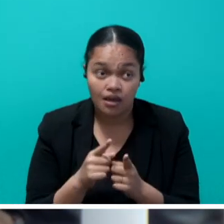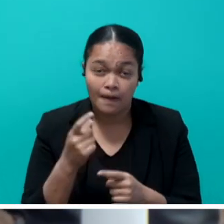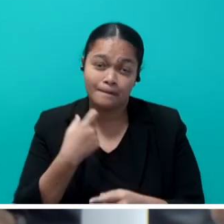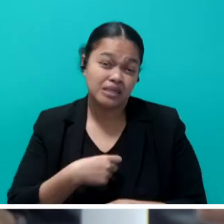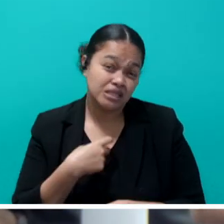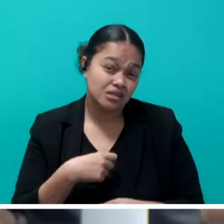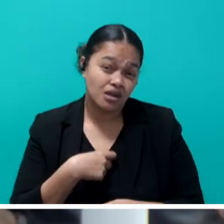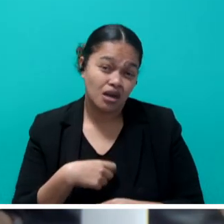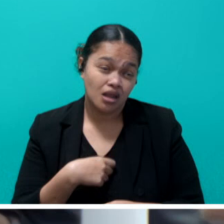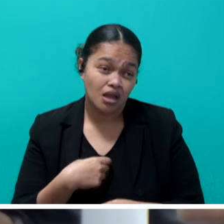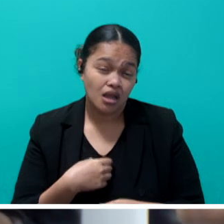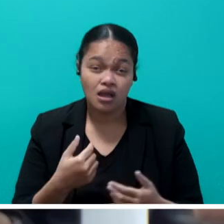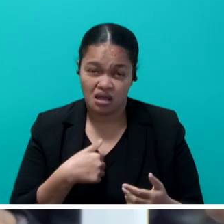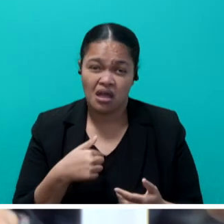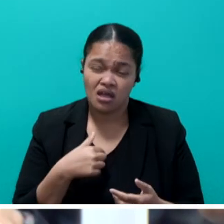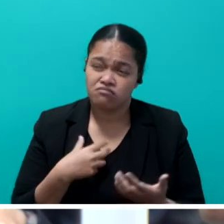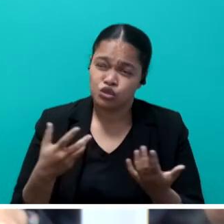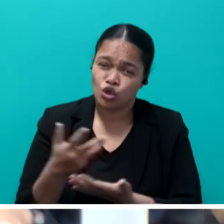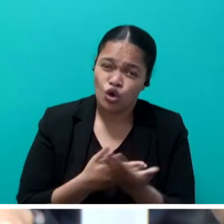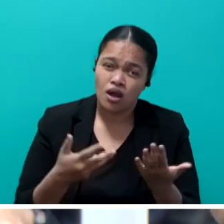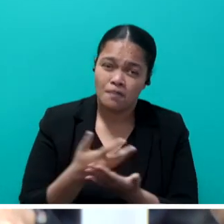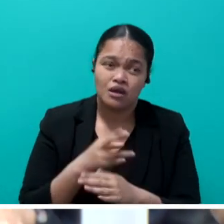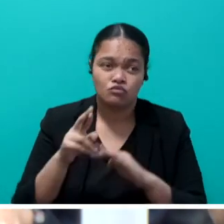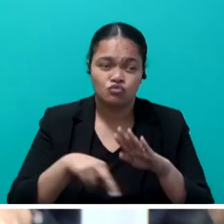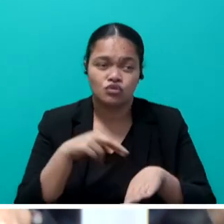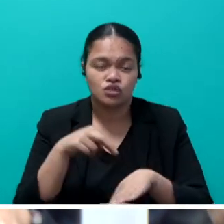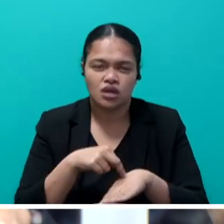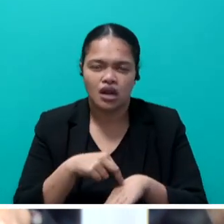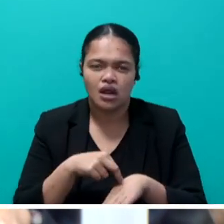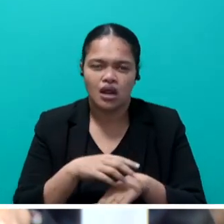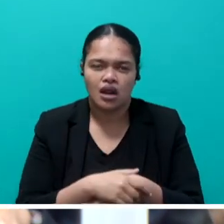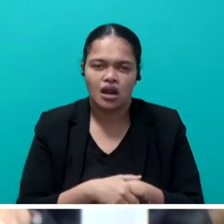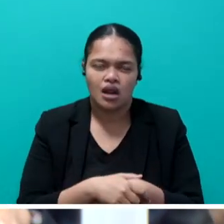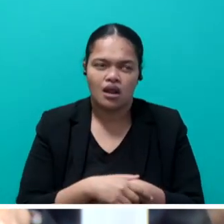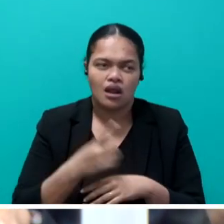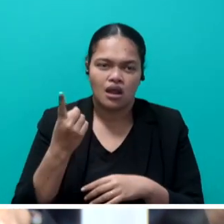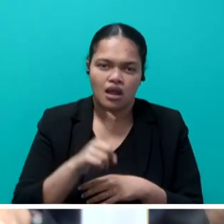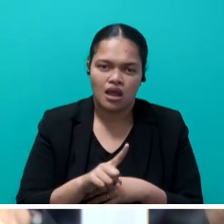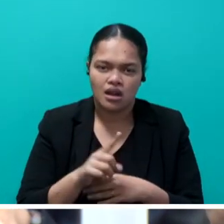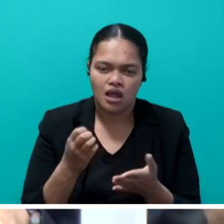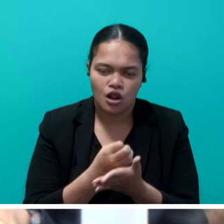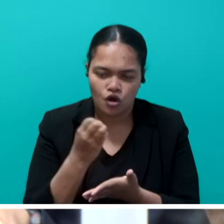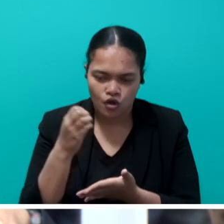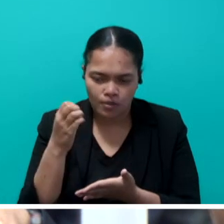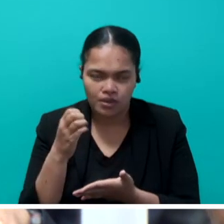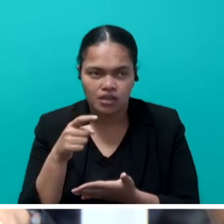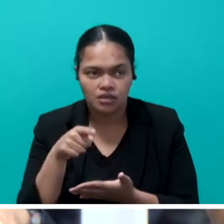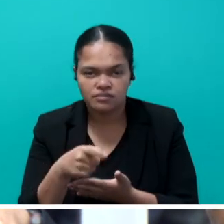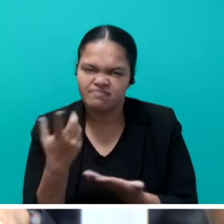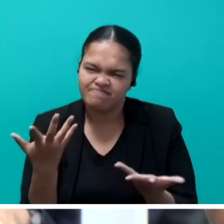Personally, I have been talking about regional economic integration. Regional economic integration, say,